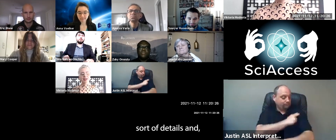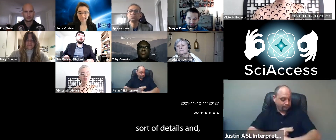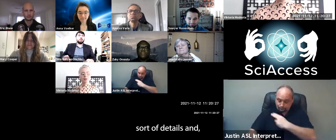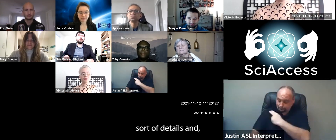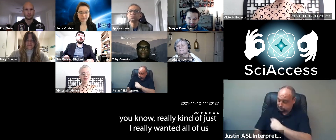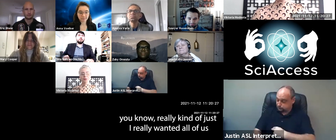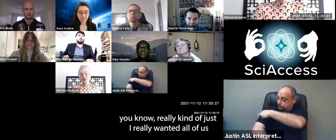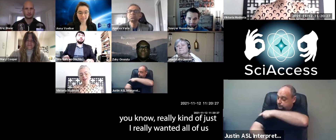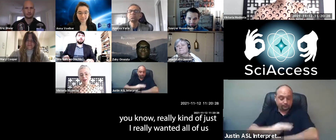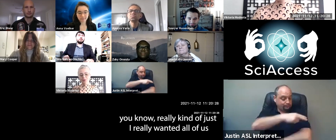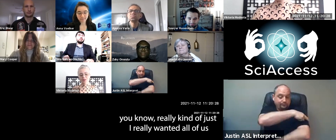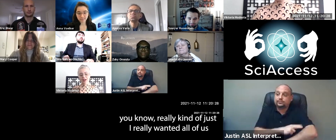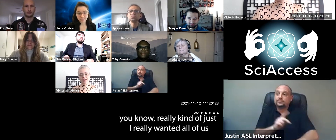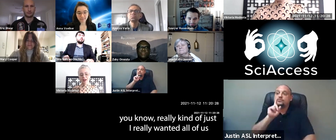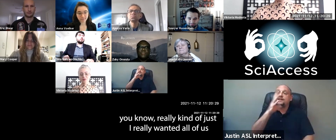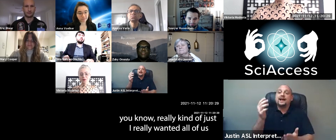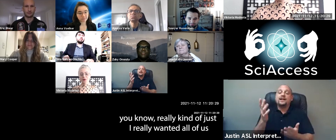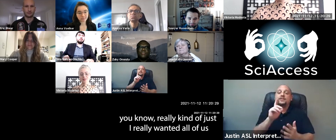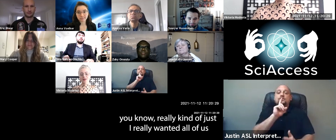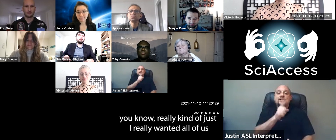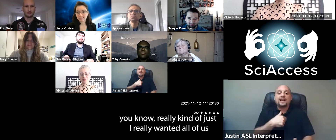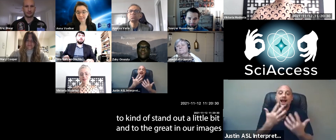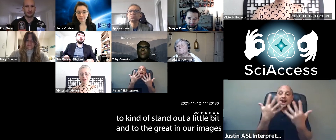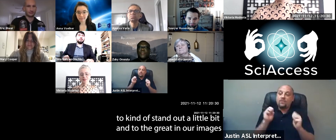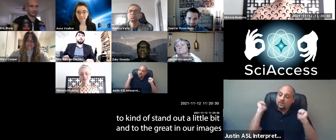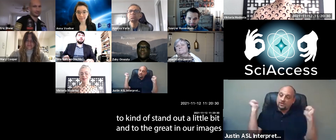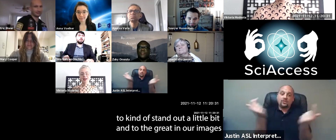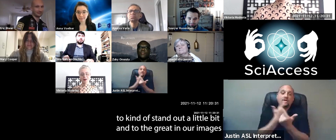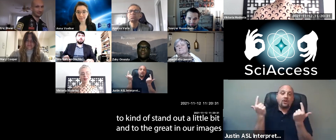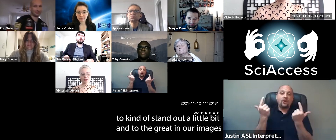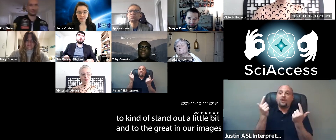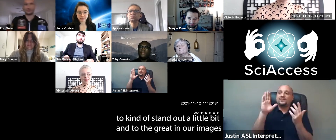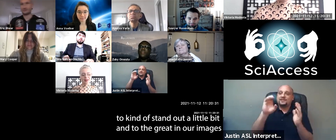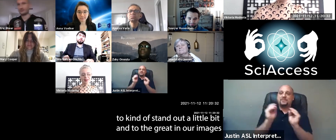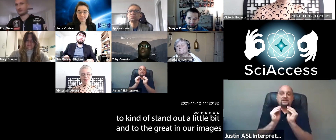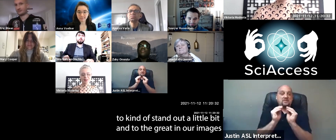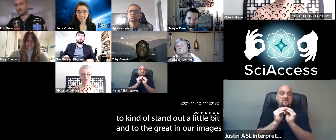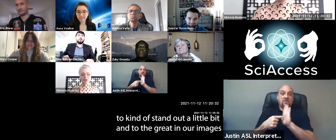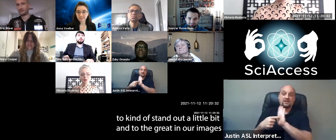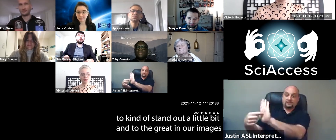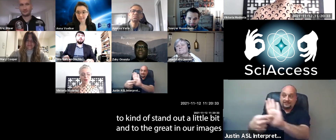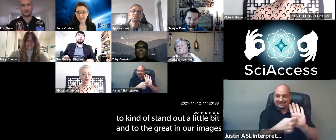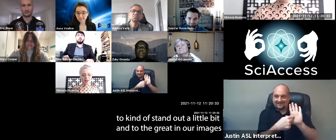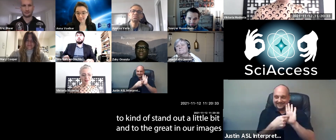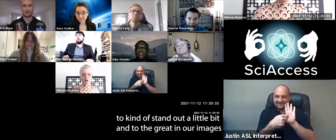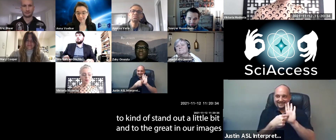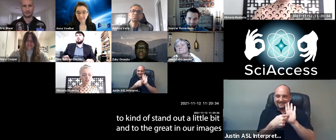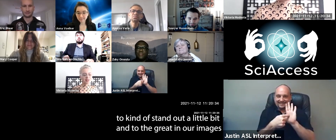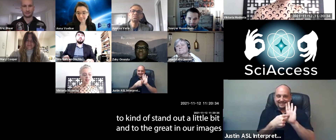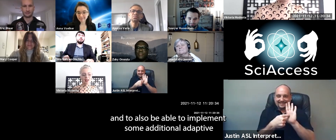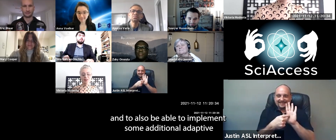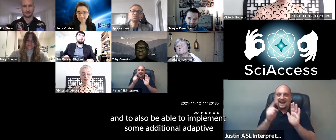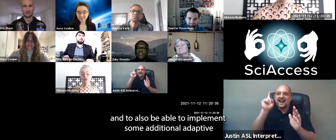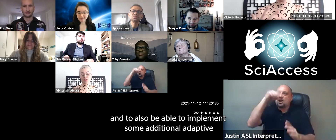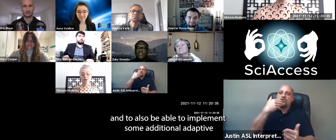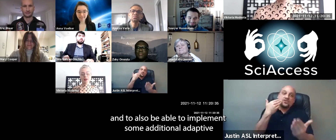and really kind of just I really wanted all of us to kind of stand out a little bit and to look great in our